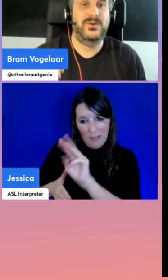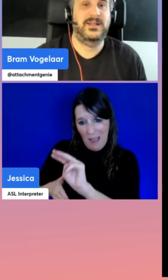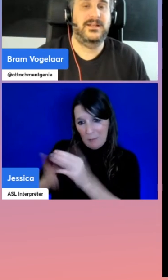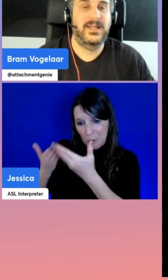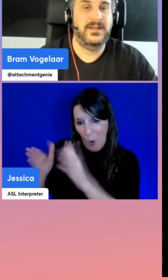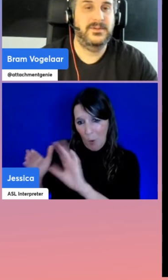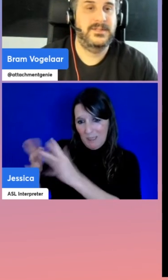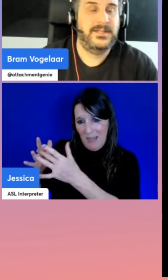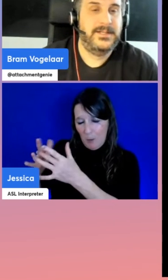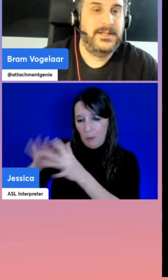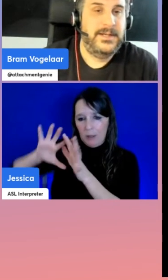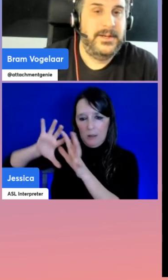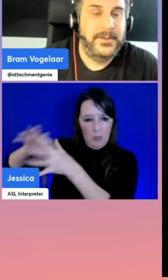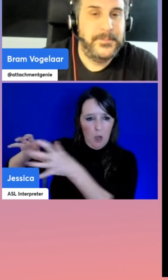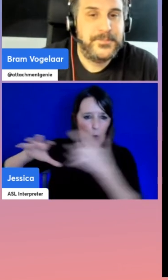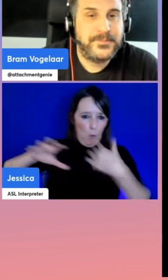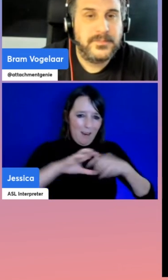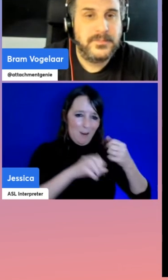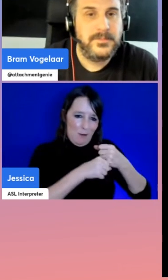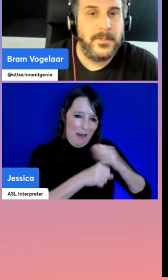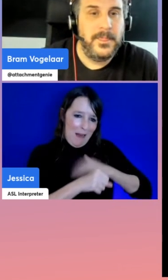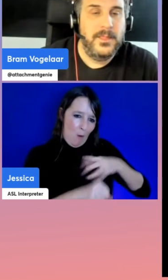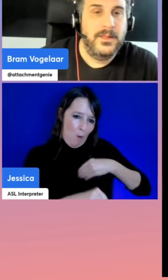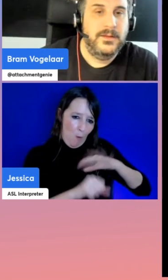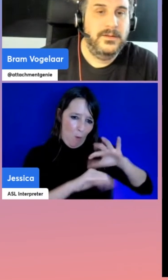create our own little layer